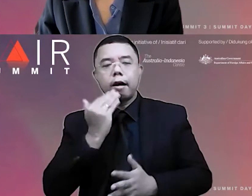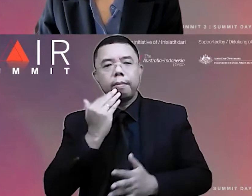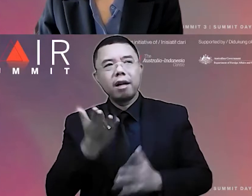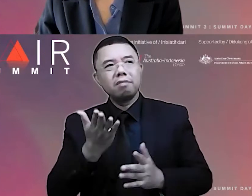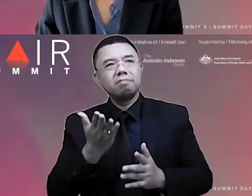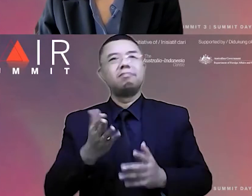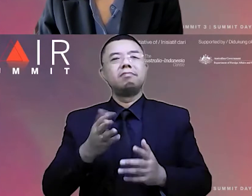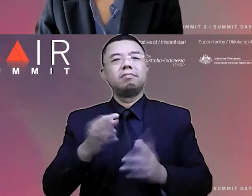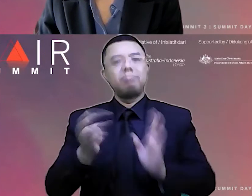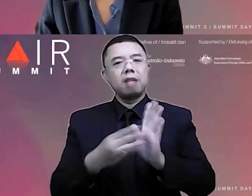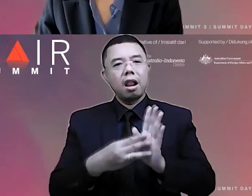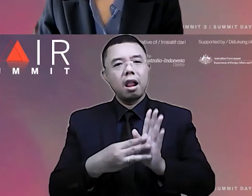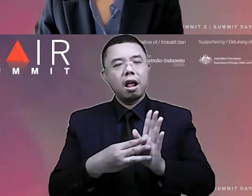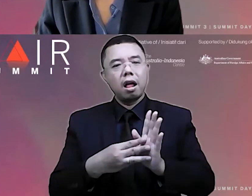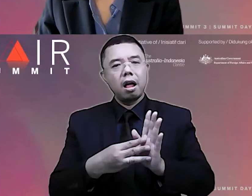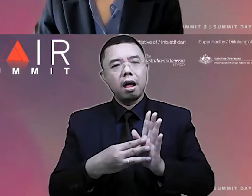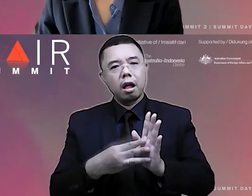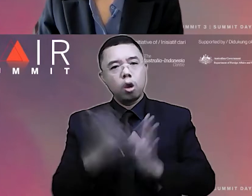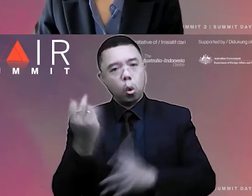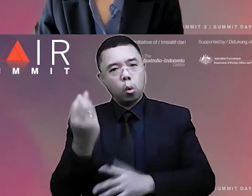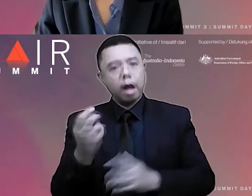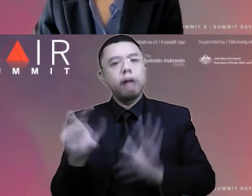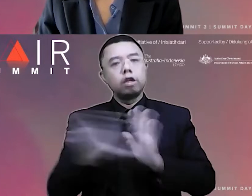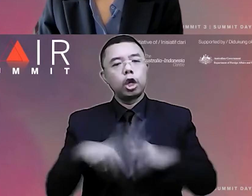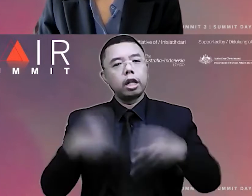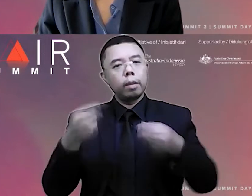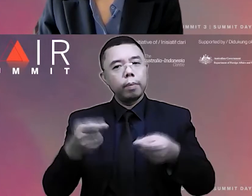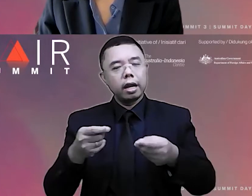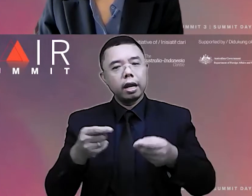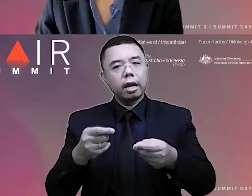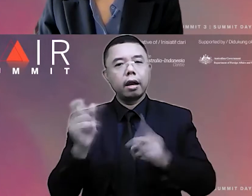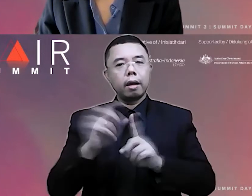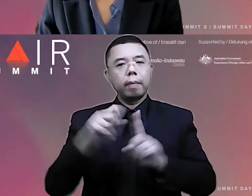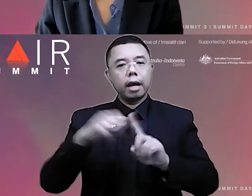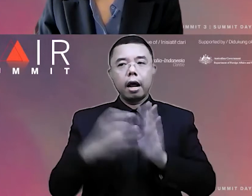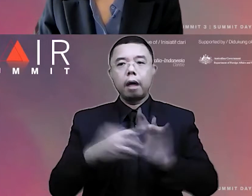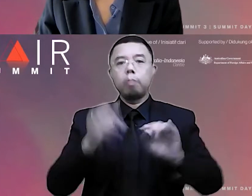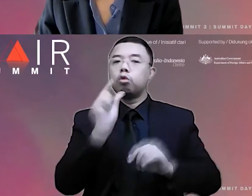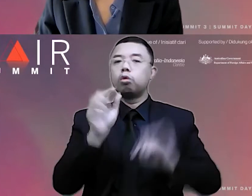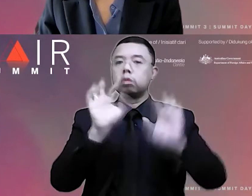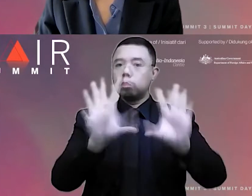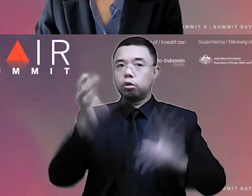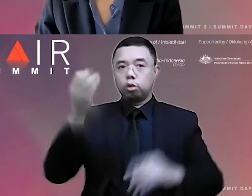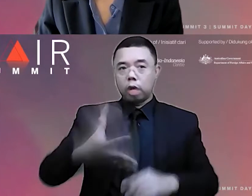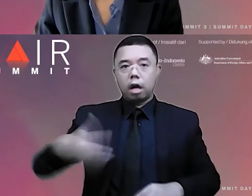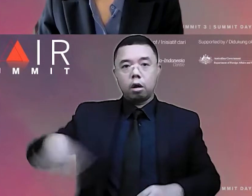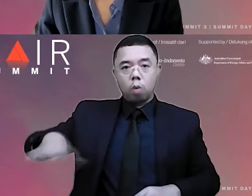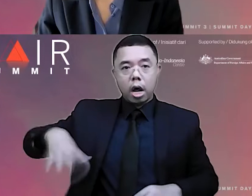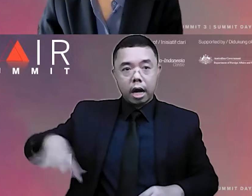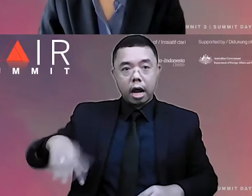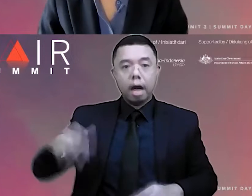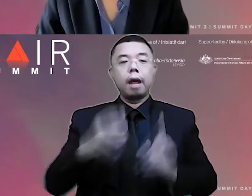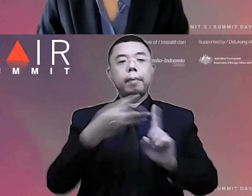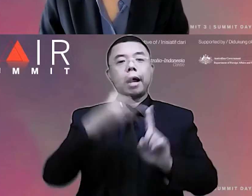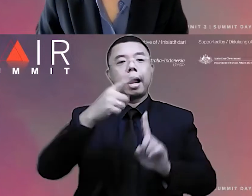conditional cash transfer for 10 million families, cash transfers for 10 million families, village fund cash transfer for 8 million